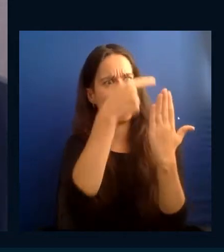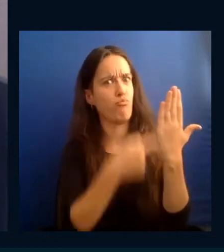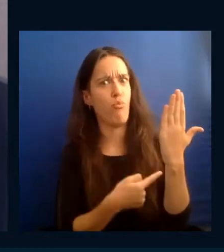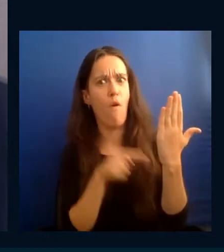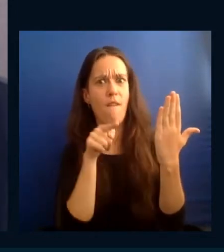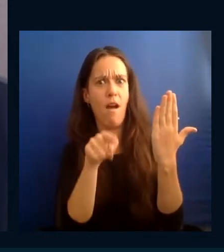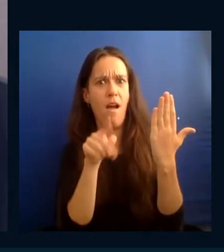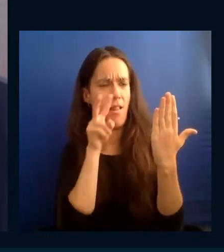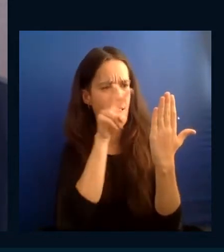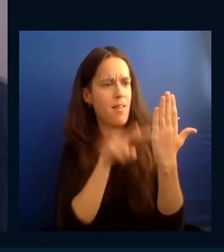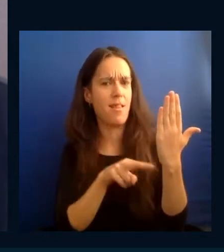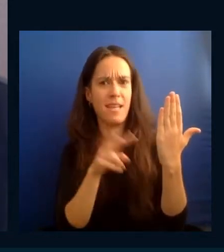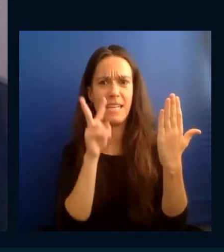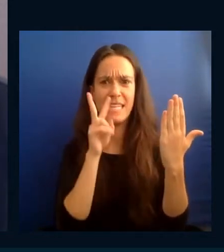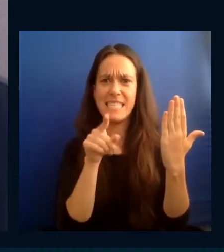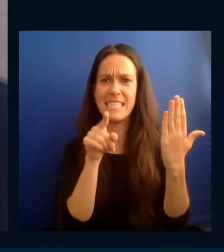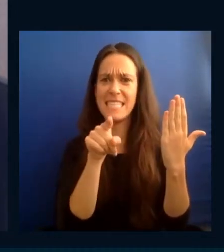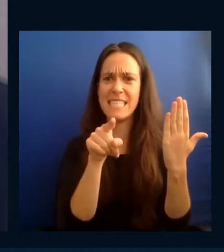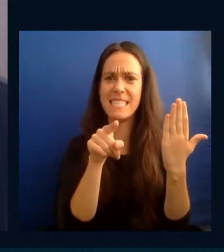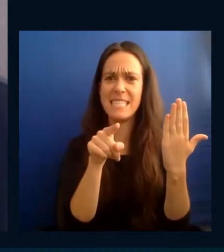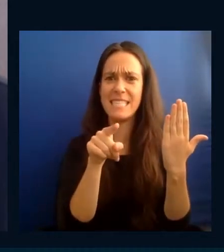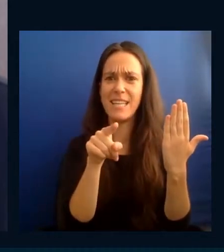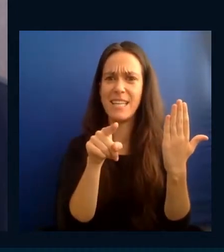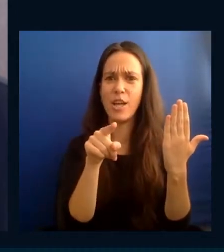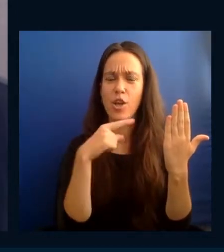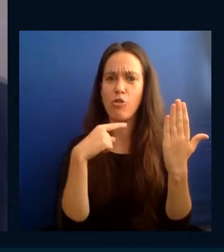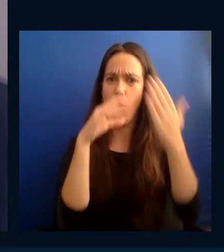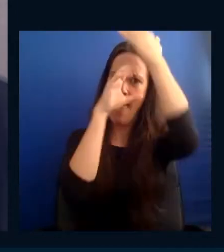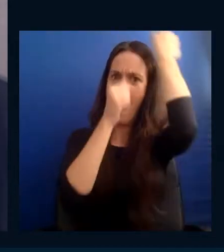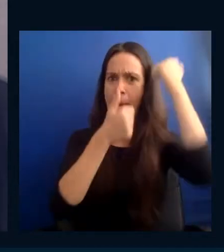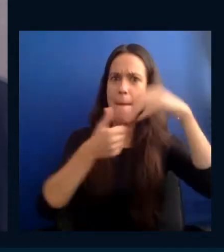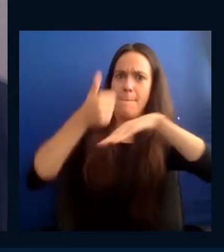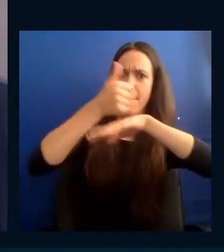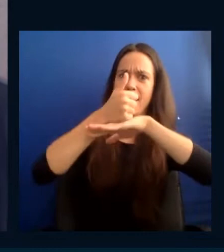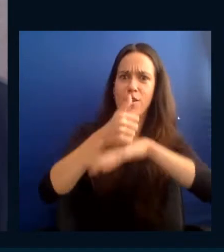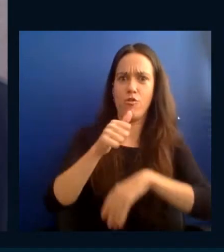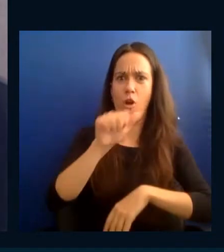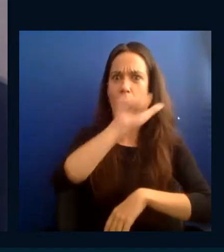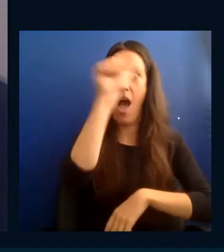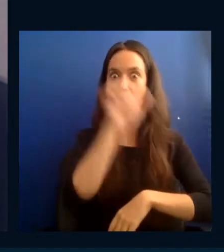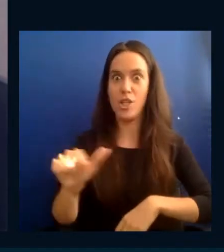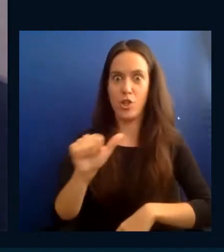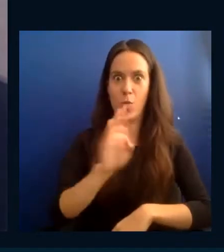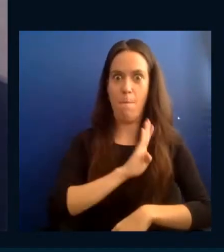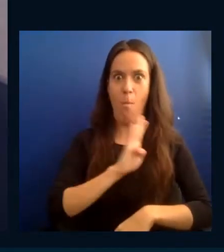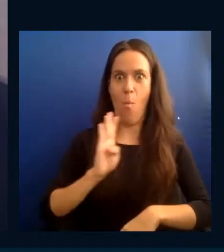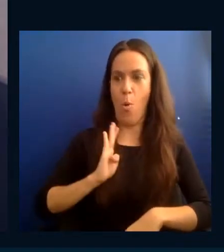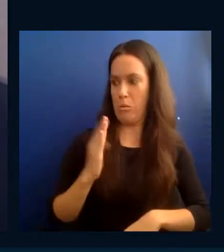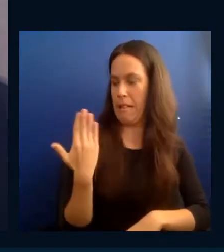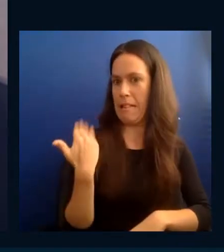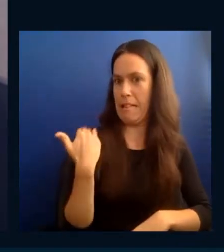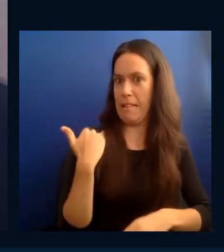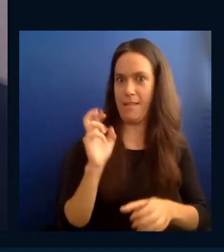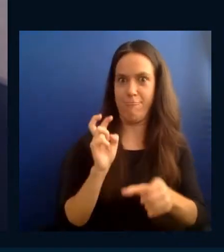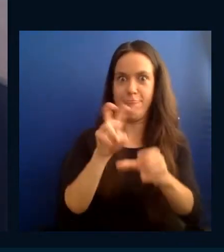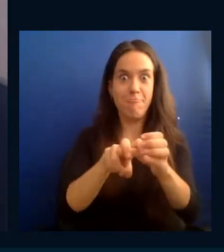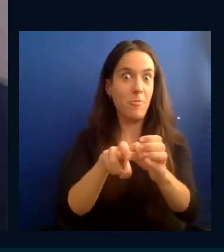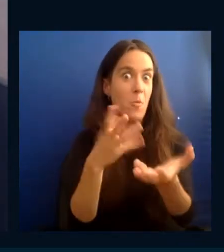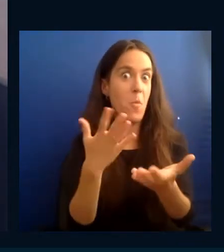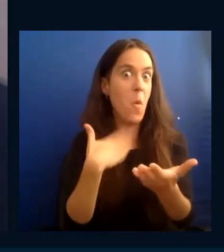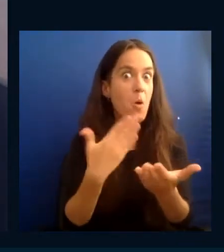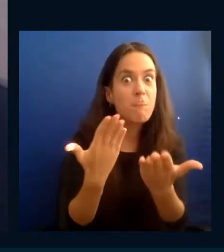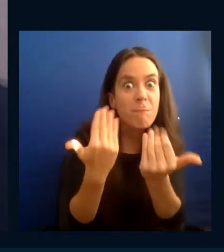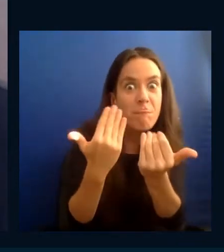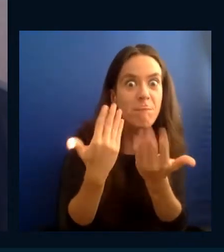and I've noticed that you've become an ambassador for HashiCorp quite recently. So, anything you can share with us about